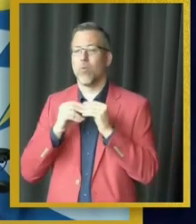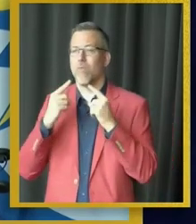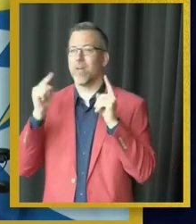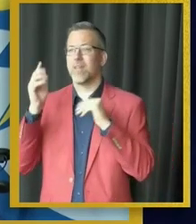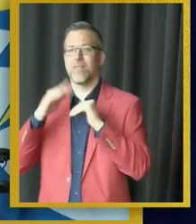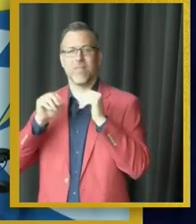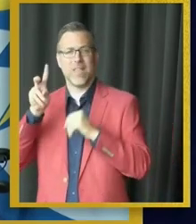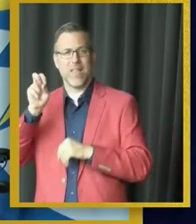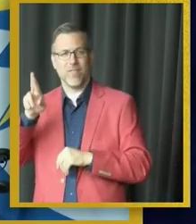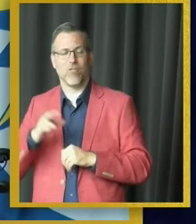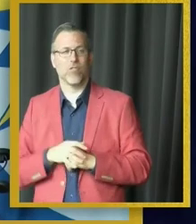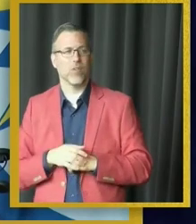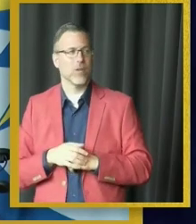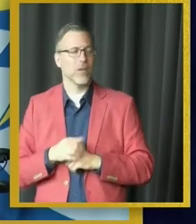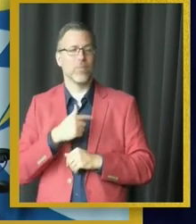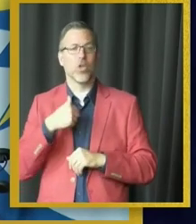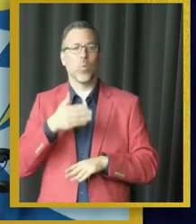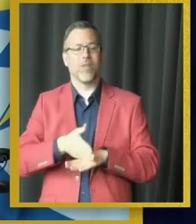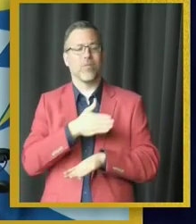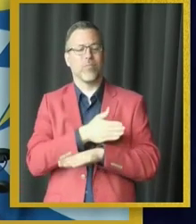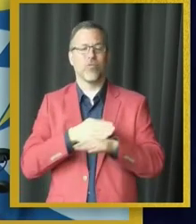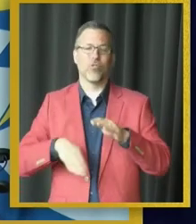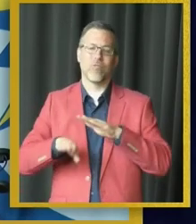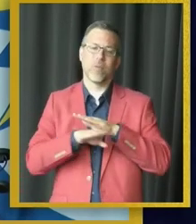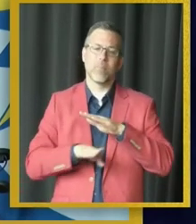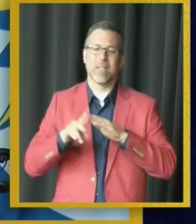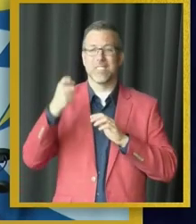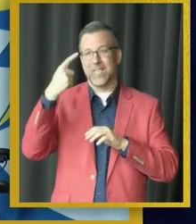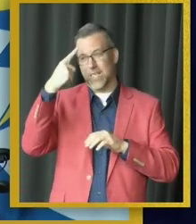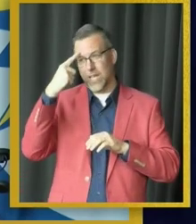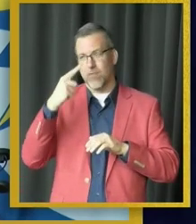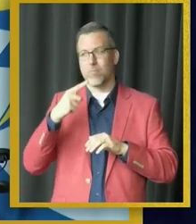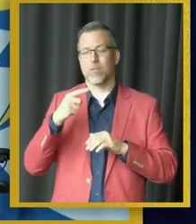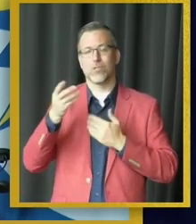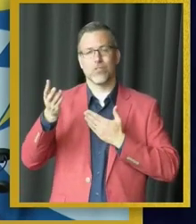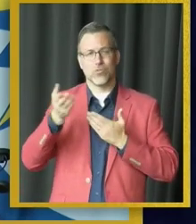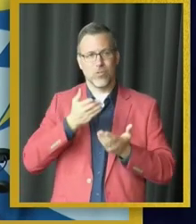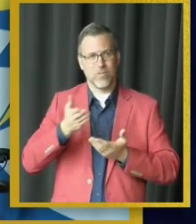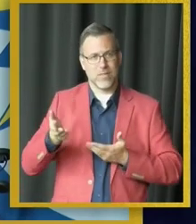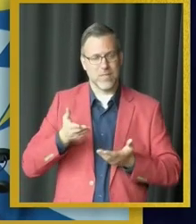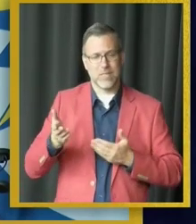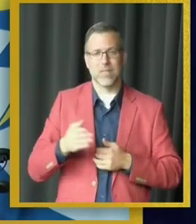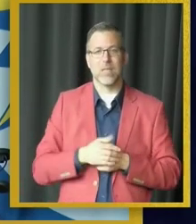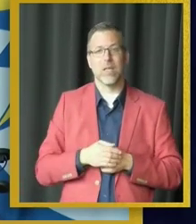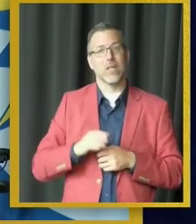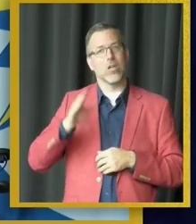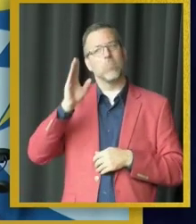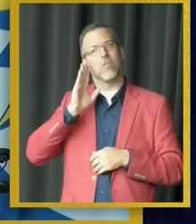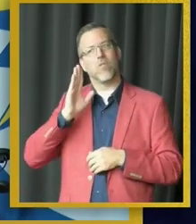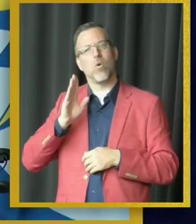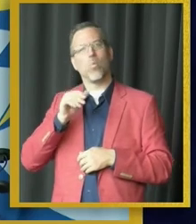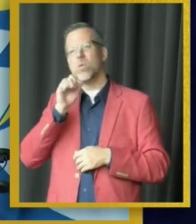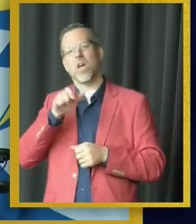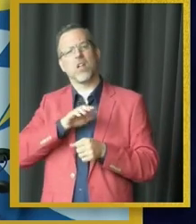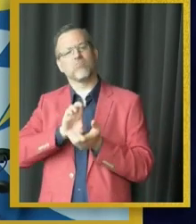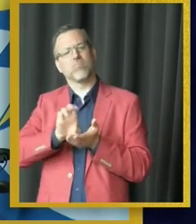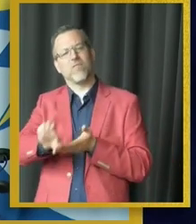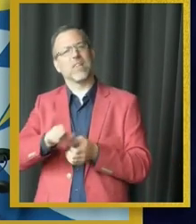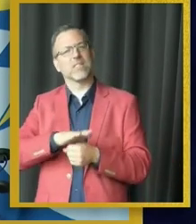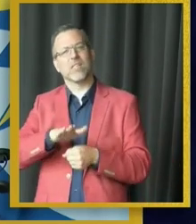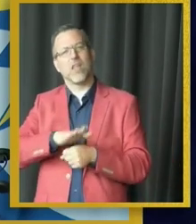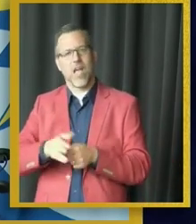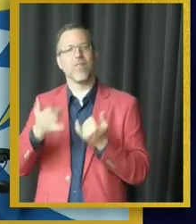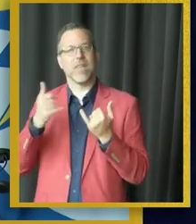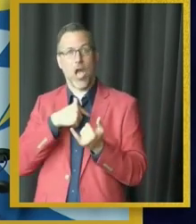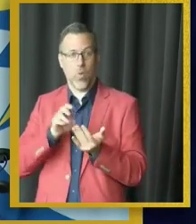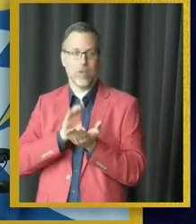have improved basic government services. We have course corrected for years of underinvestment.